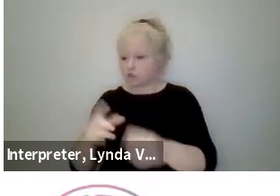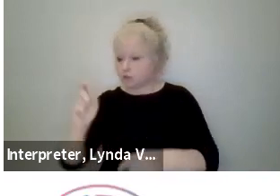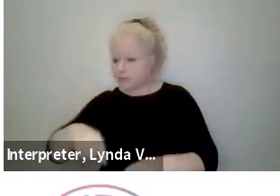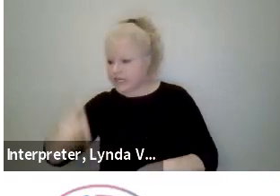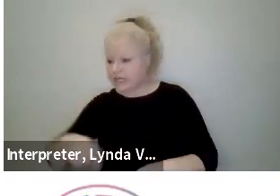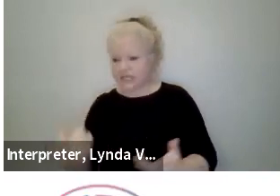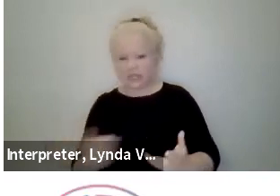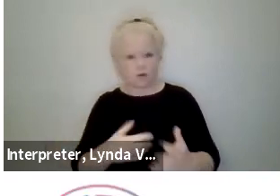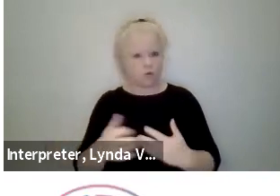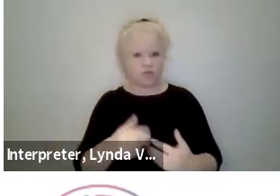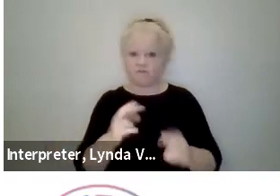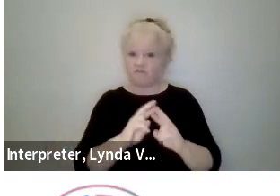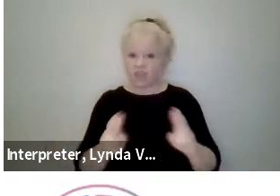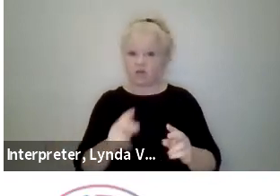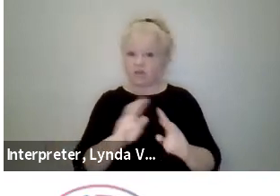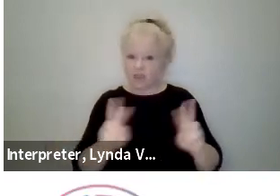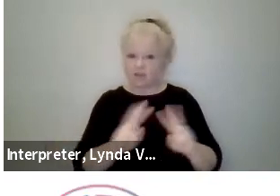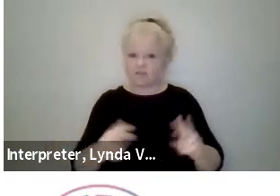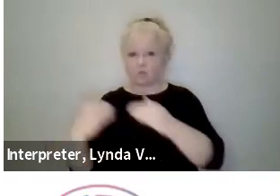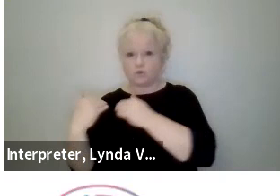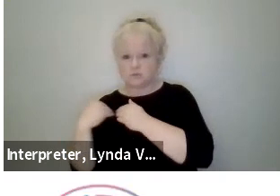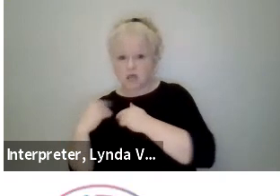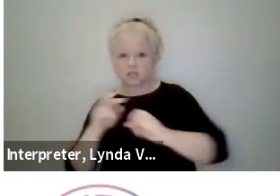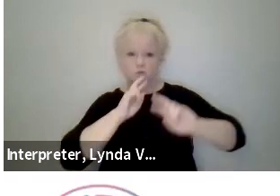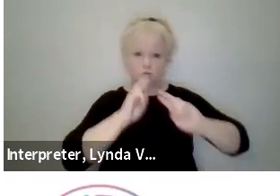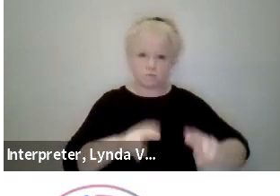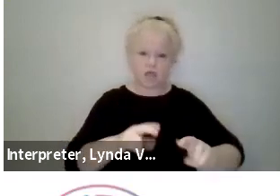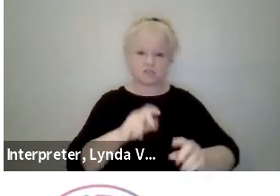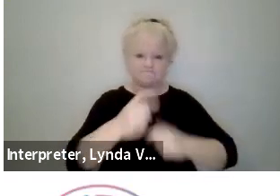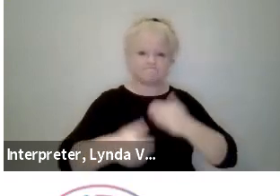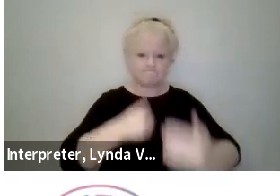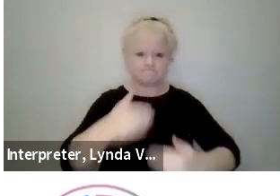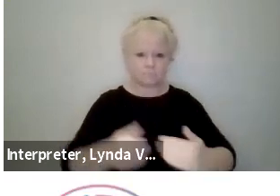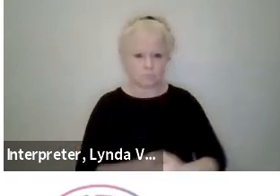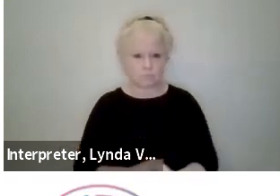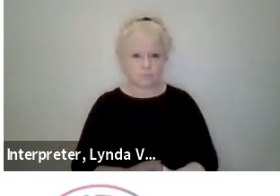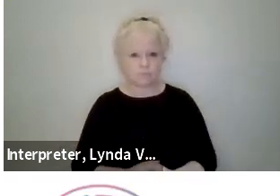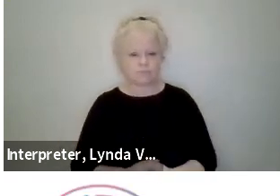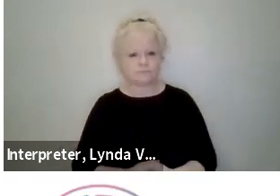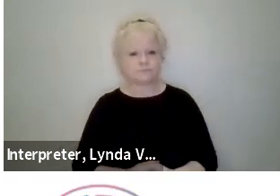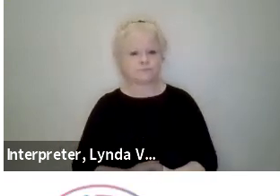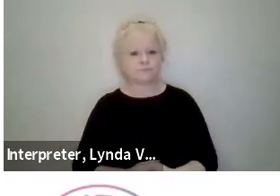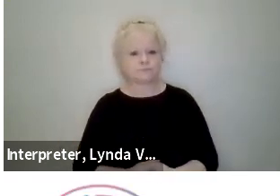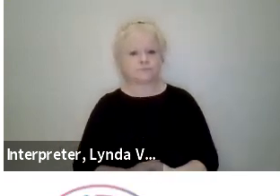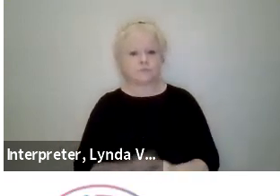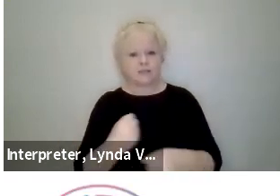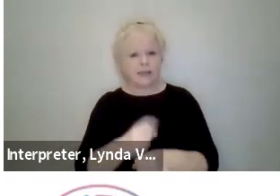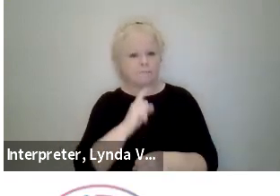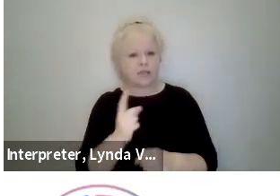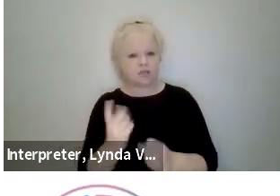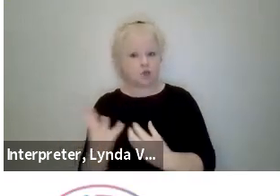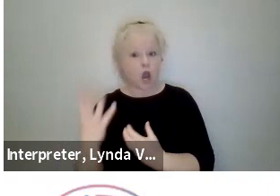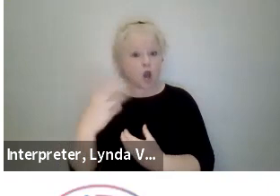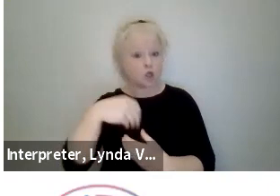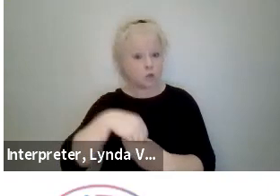very responsive. And that's a key part to ensuring that, you know, our inclusion in the site is successful, ensuring that all